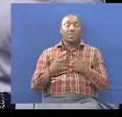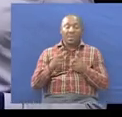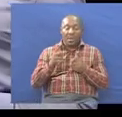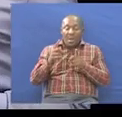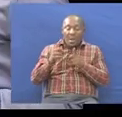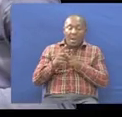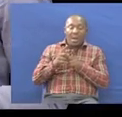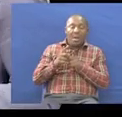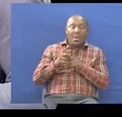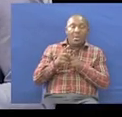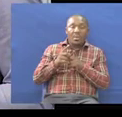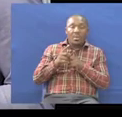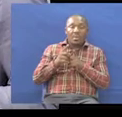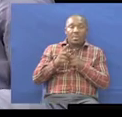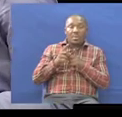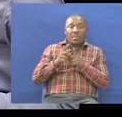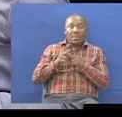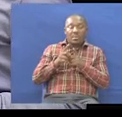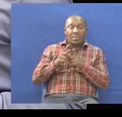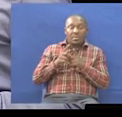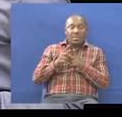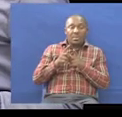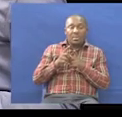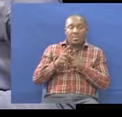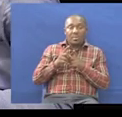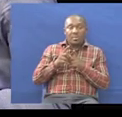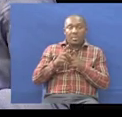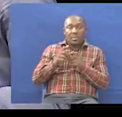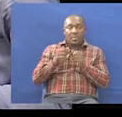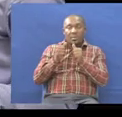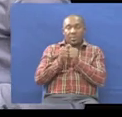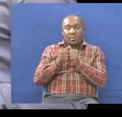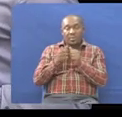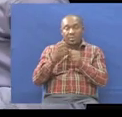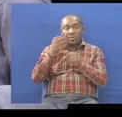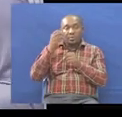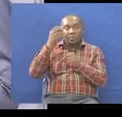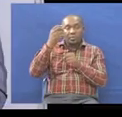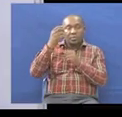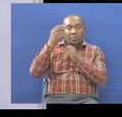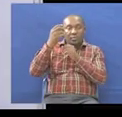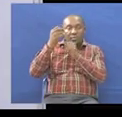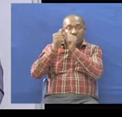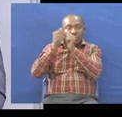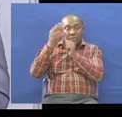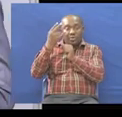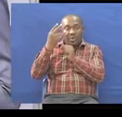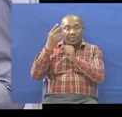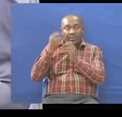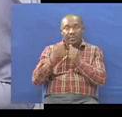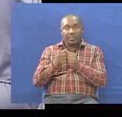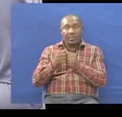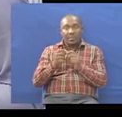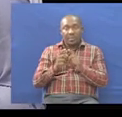The long arrow is at number 12 and the short arrow is at number 10. Yes. What time